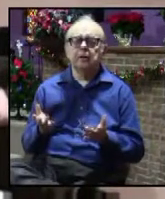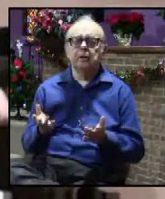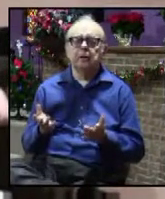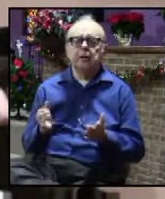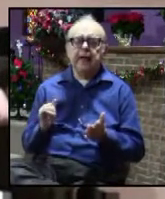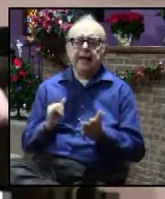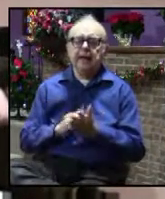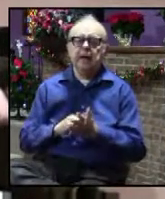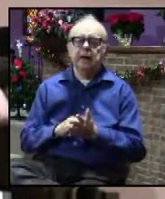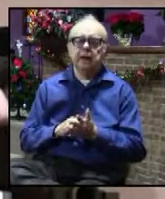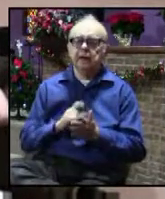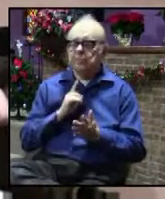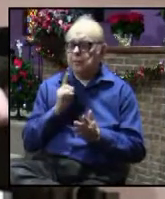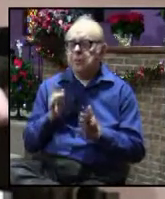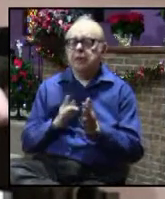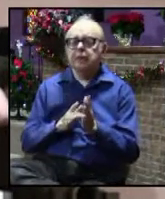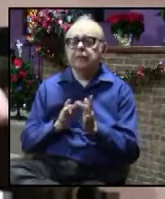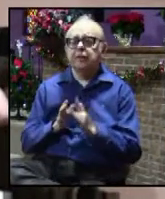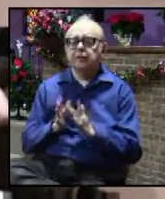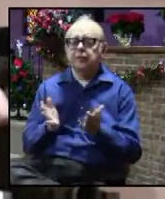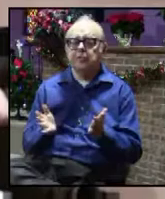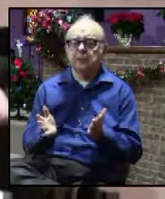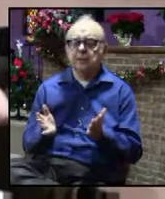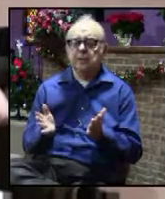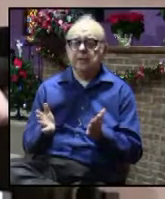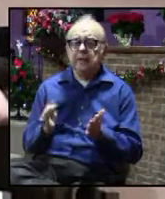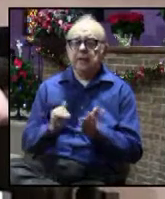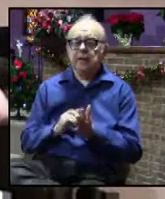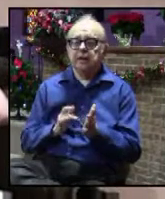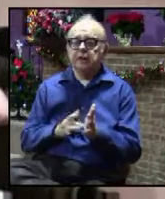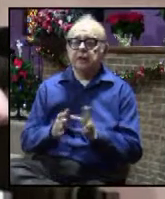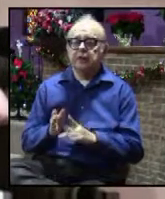And that is His. And that is His.